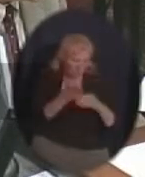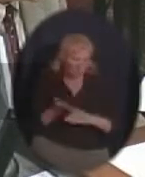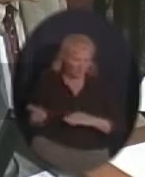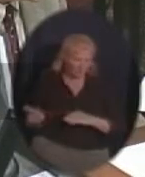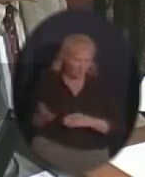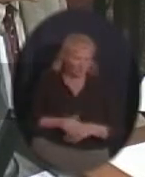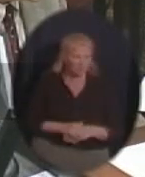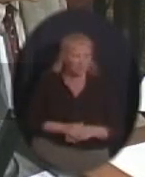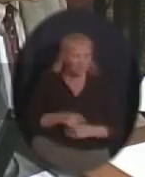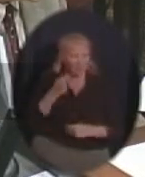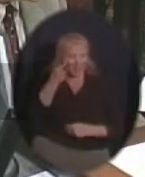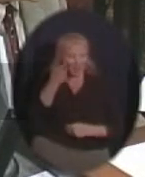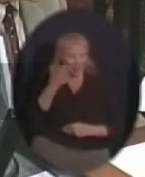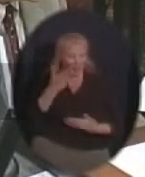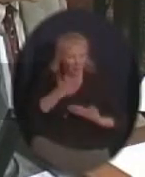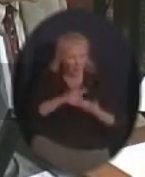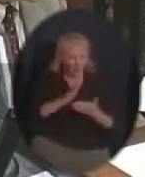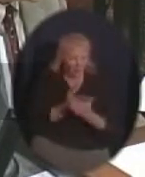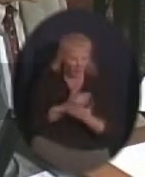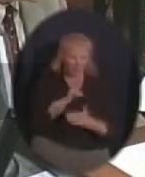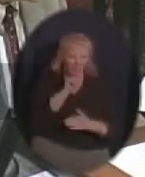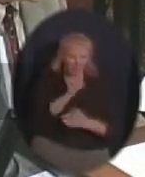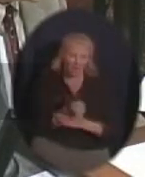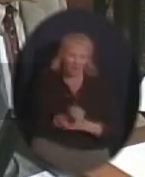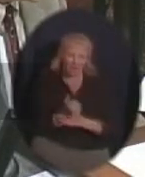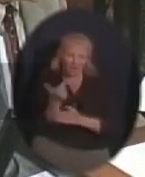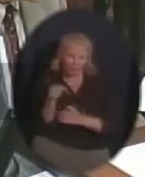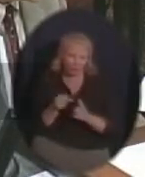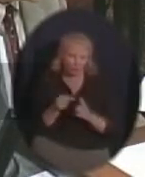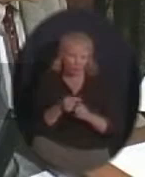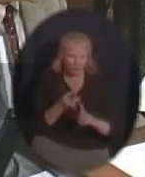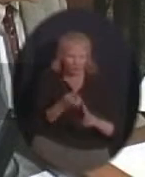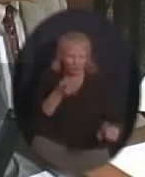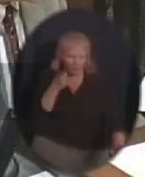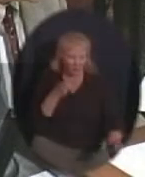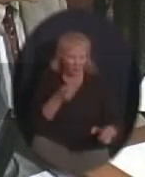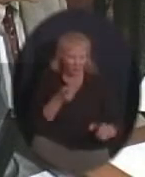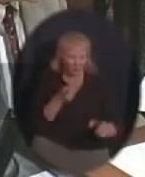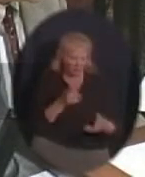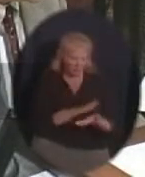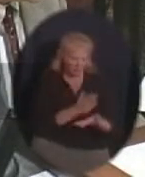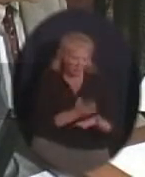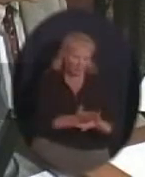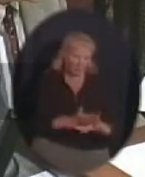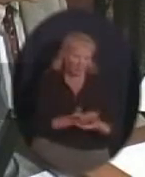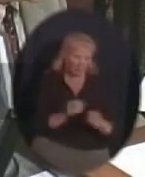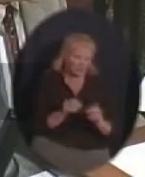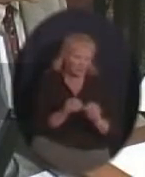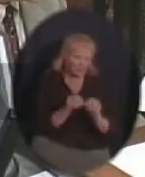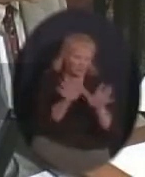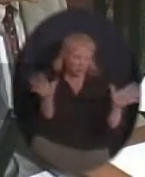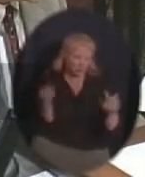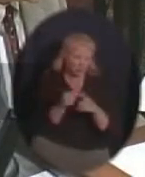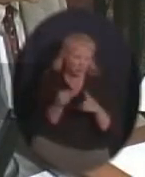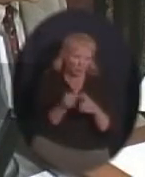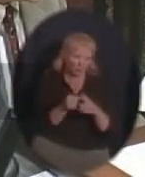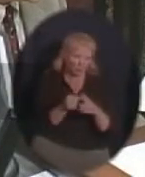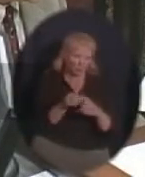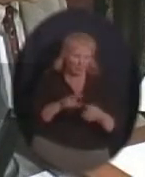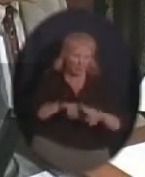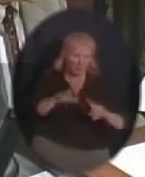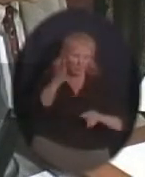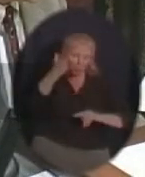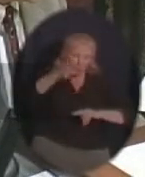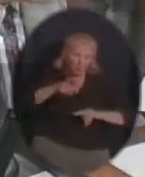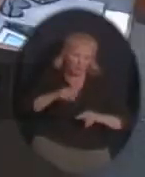of it was that we were not deleting that word from the form because it's a generic form used for the summary. And we'll be deleting that in the future. Okay, great,